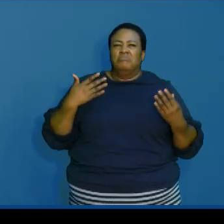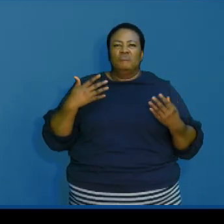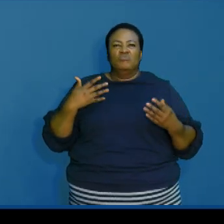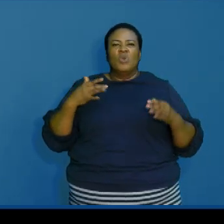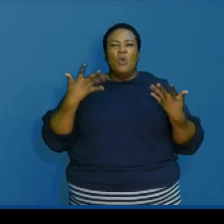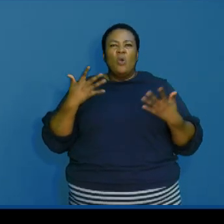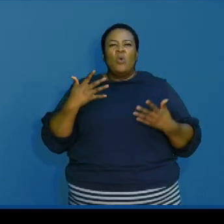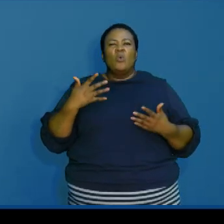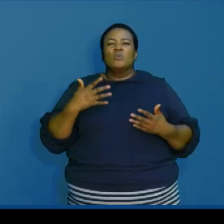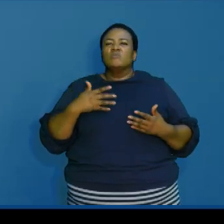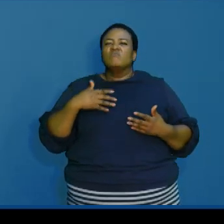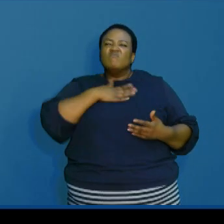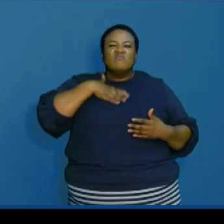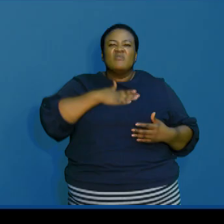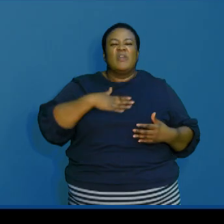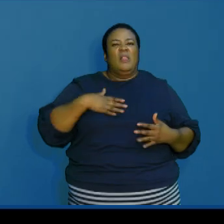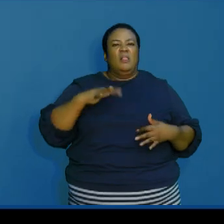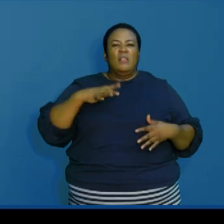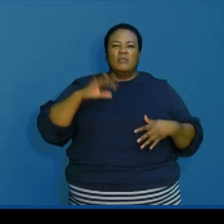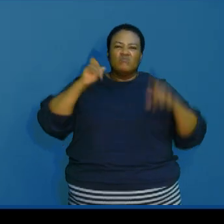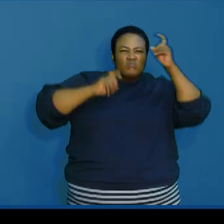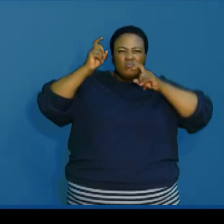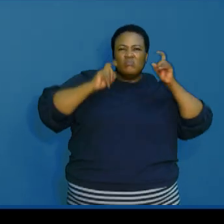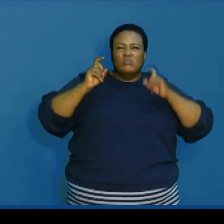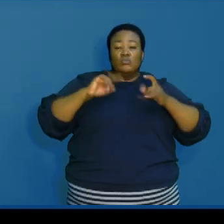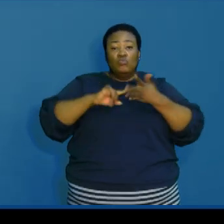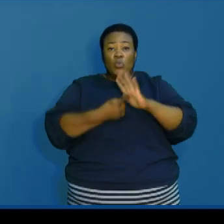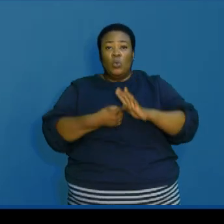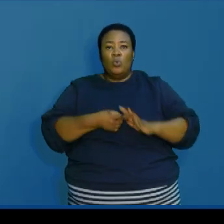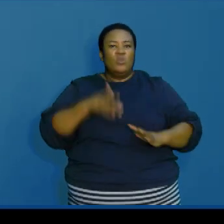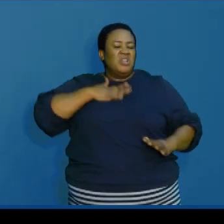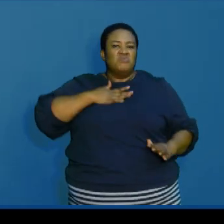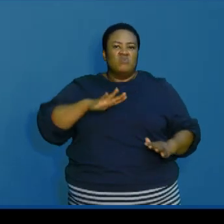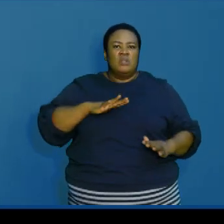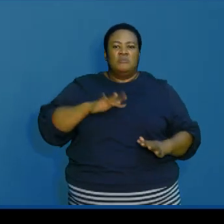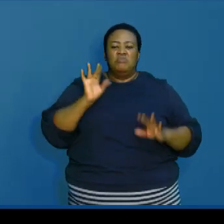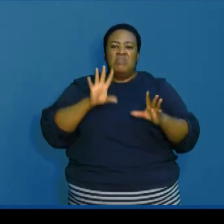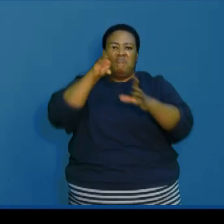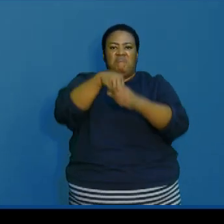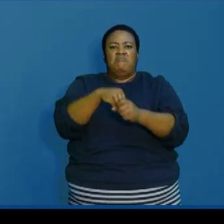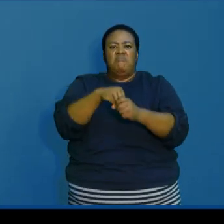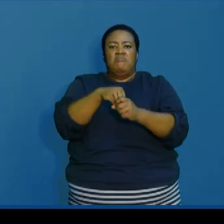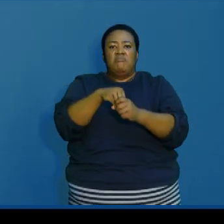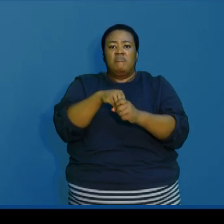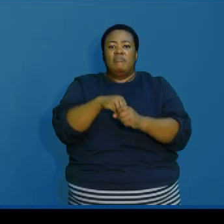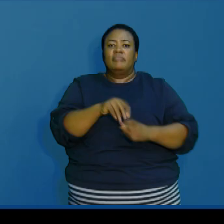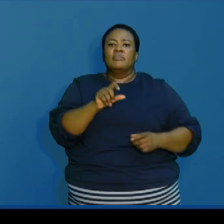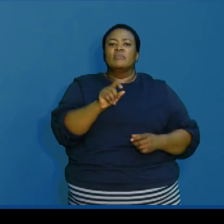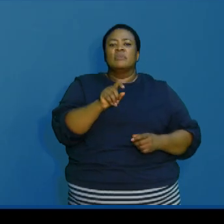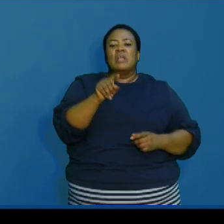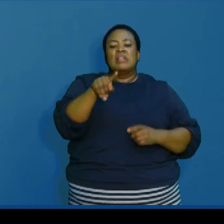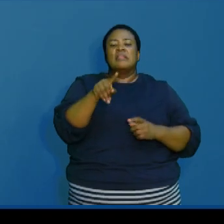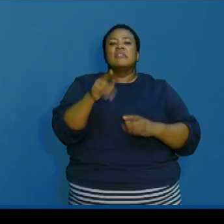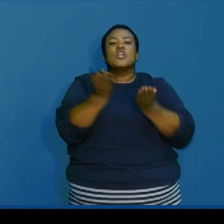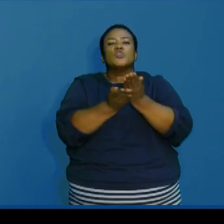a convicted tone. He doesn't want to be remembered by or be associated in any way with Zolile High School,